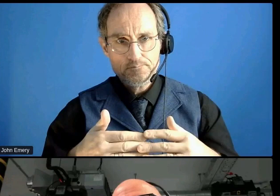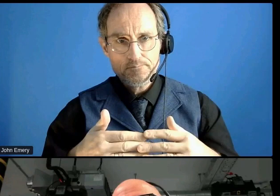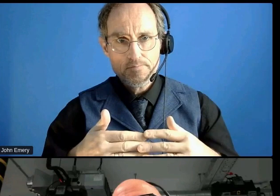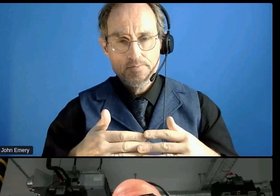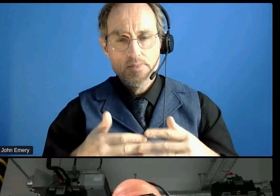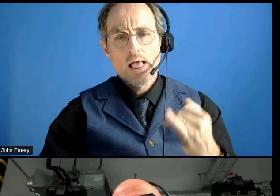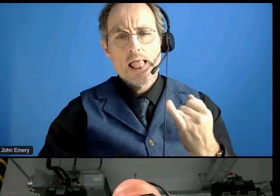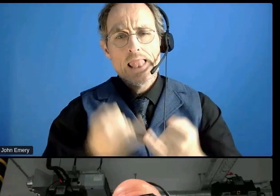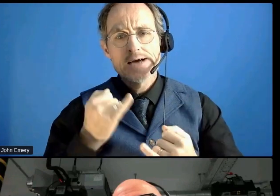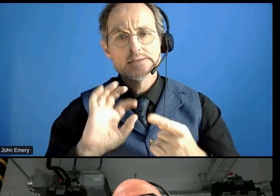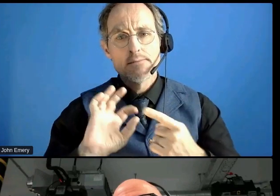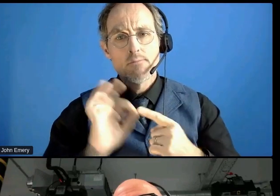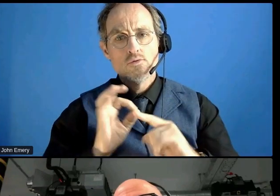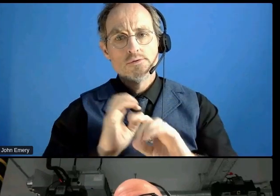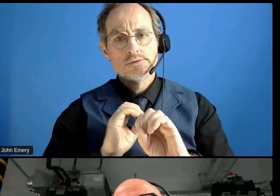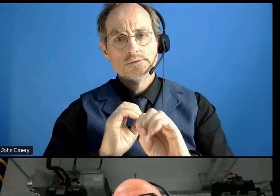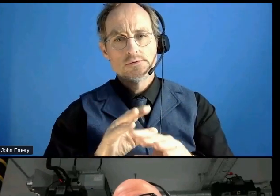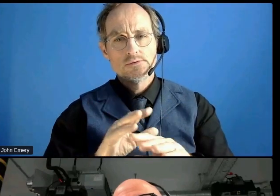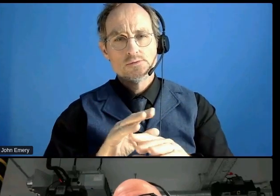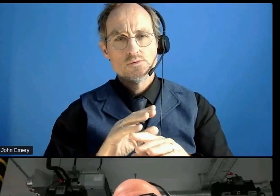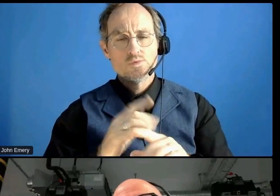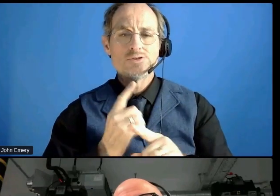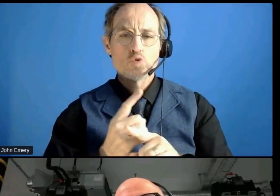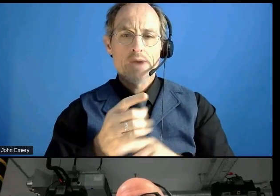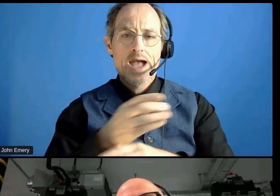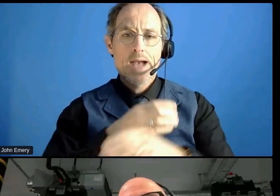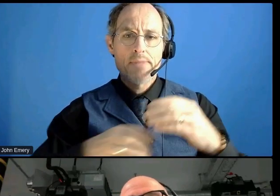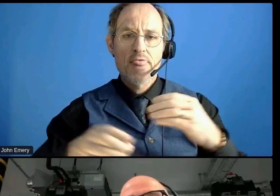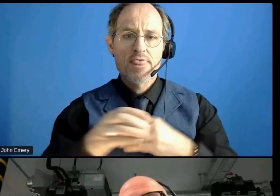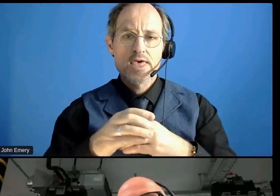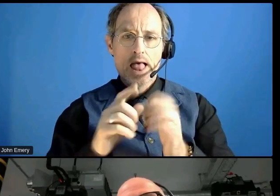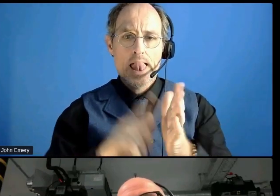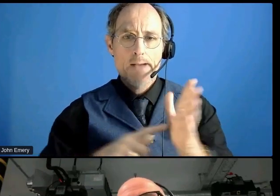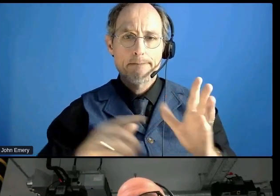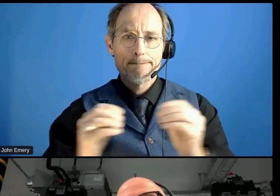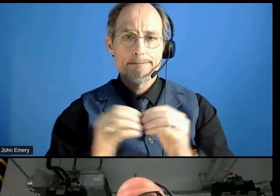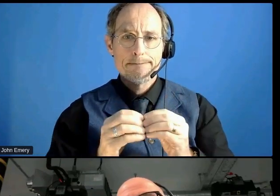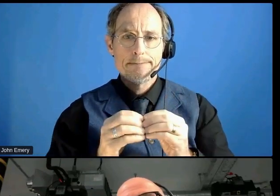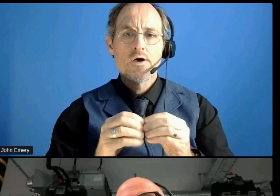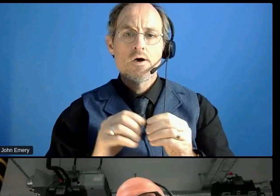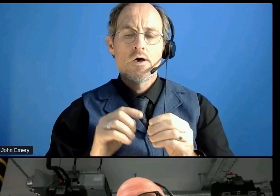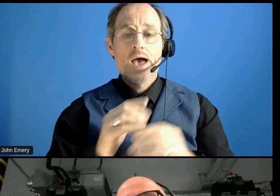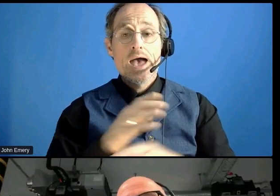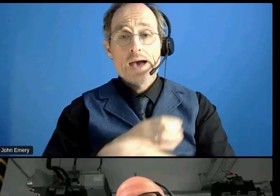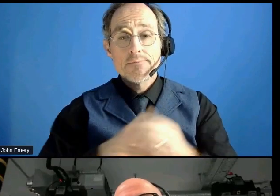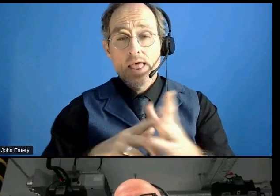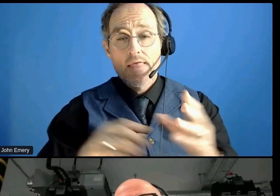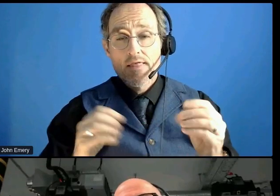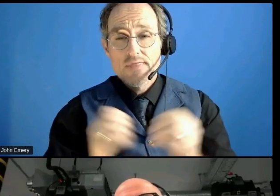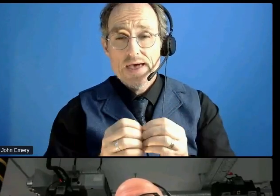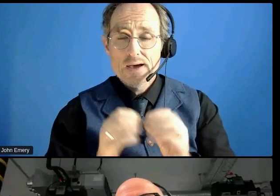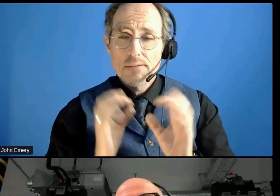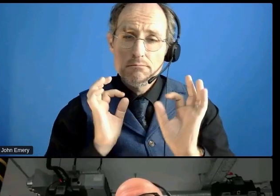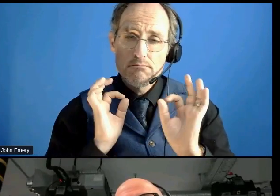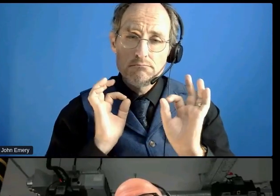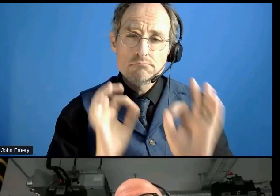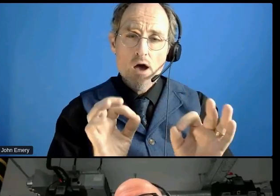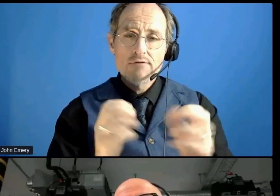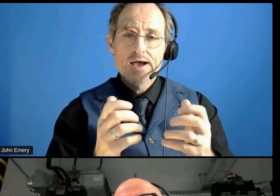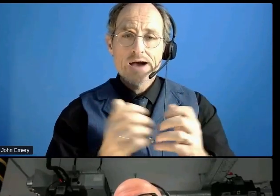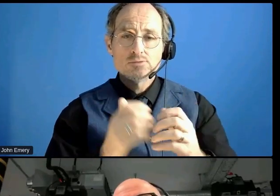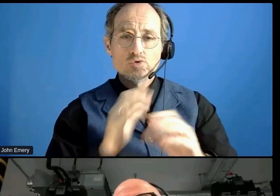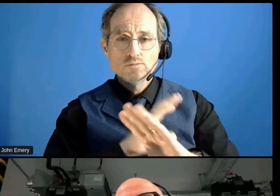about that. We have a growing accessibility champions network, which we restructured back